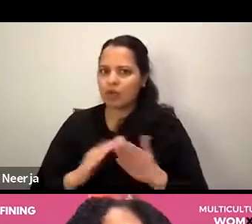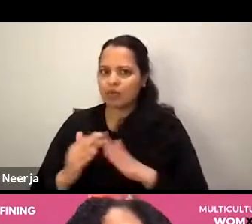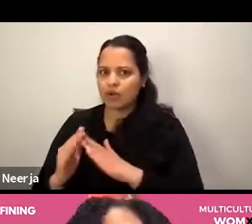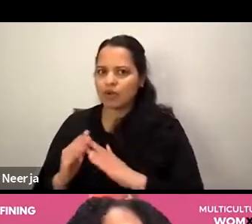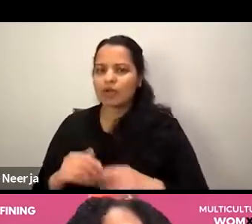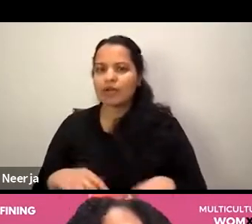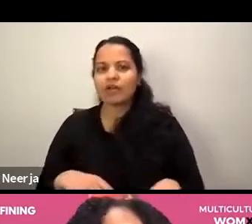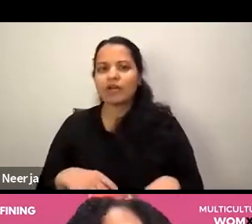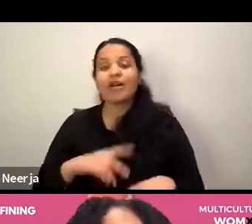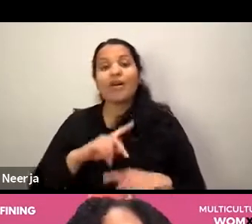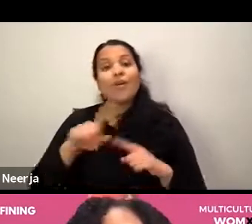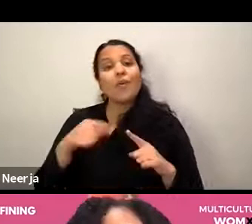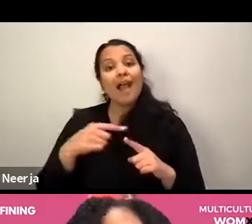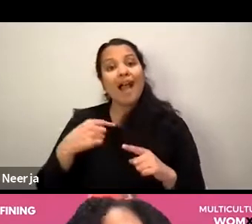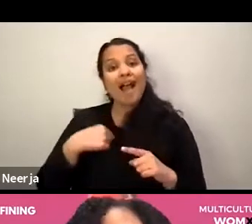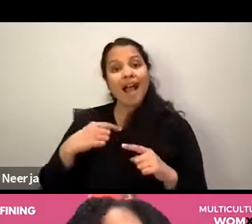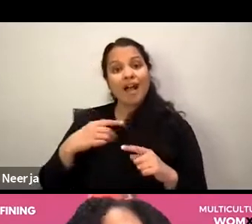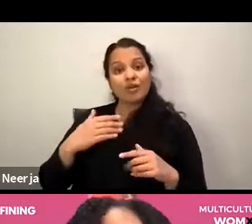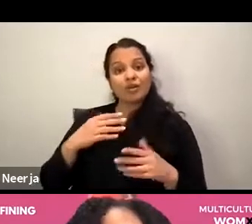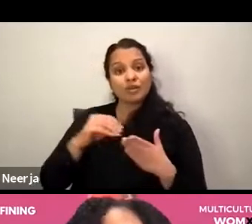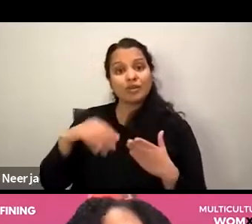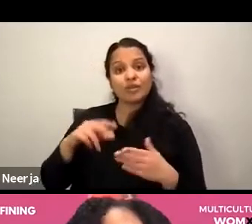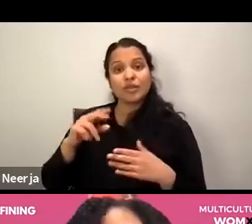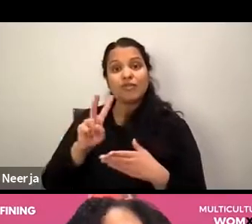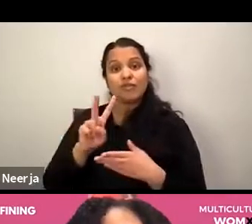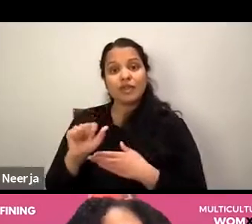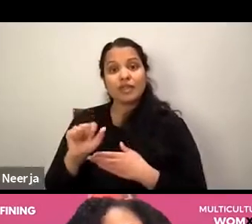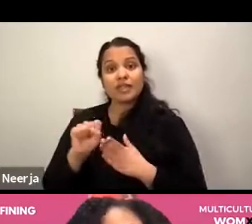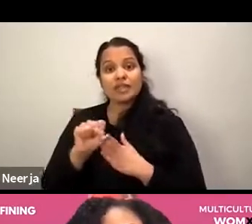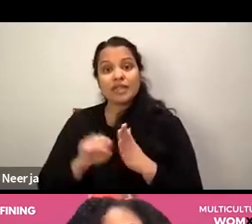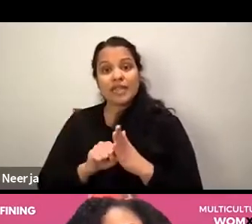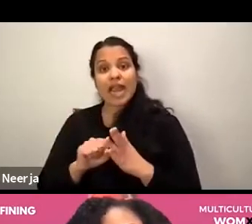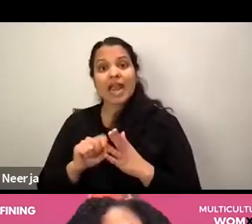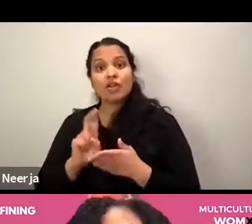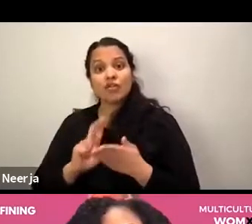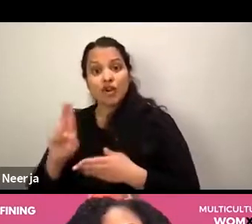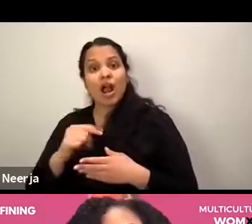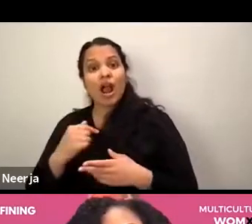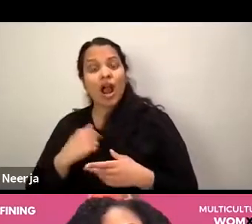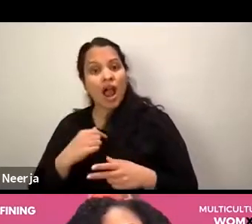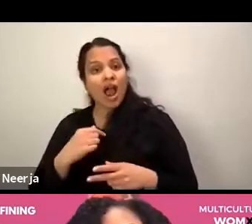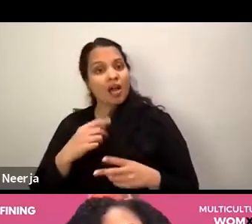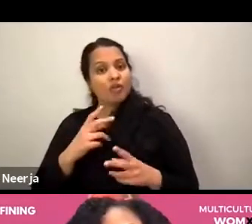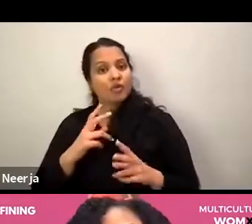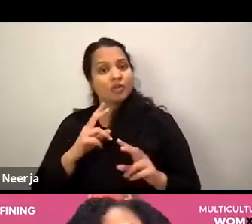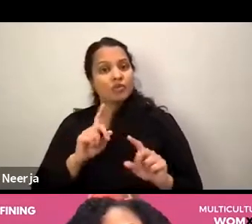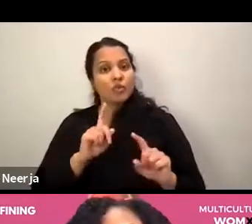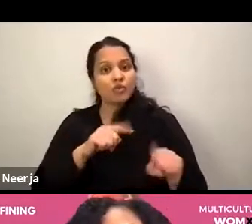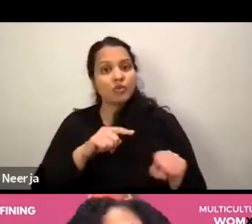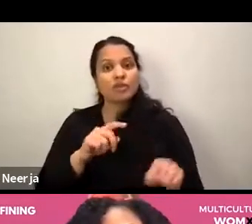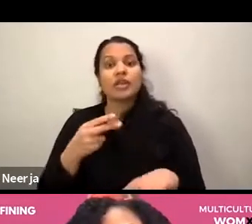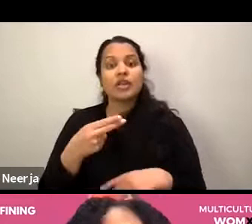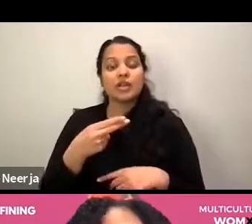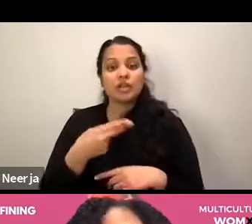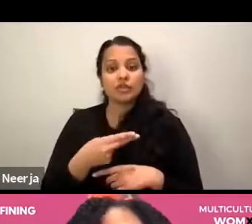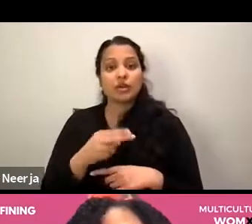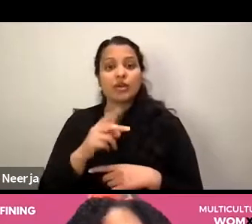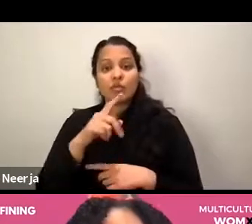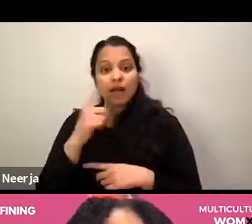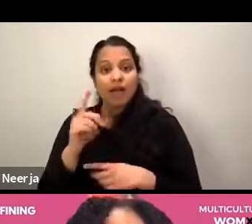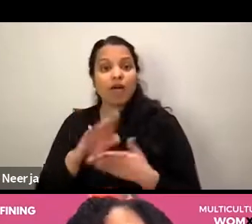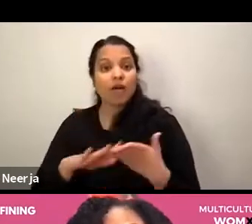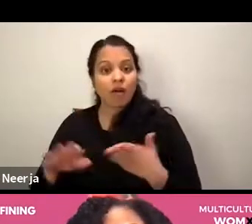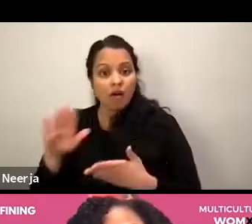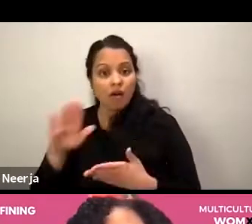to Virginia State University, I had the privilege to attend a historical Black college. And I remember that Professor Baker used to question us